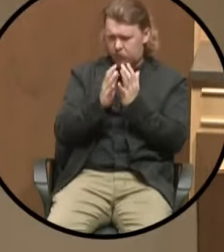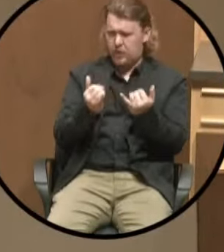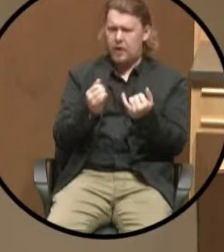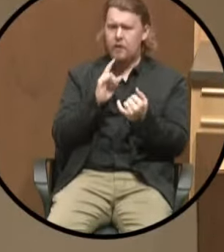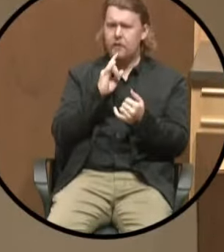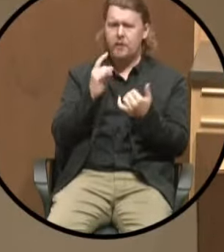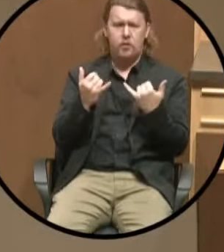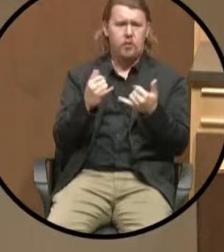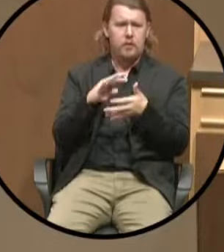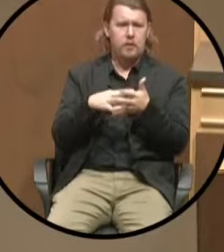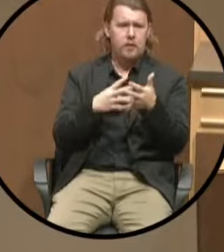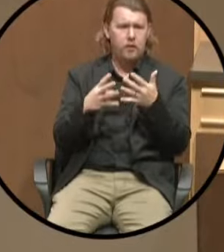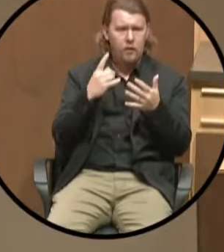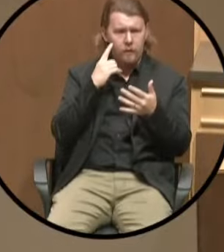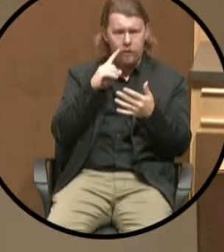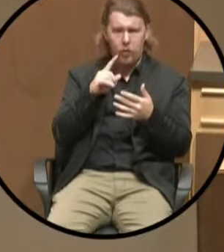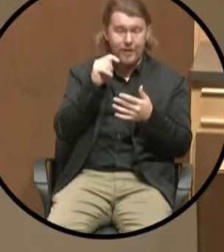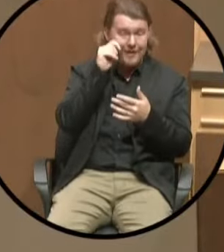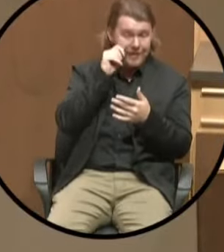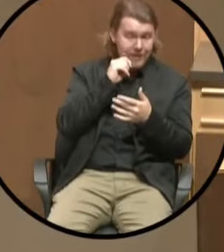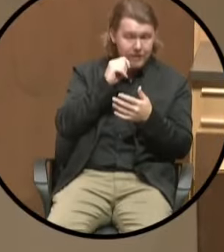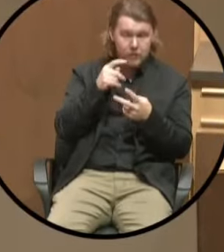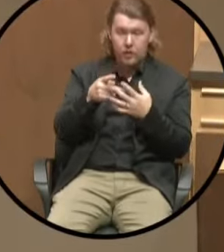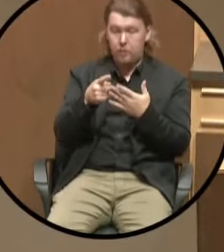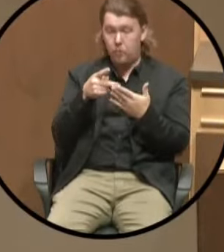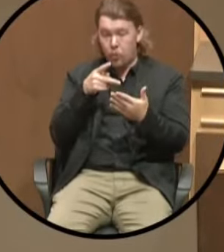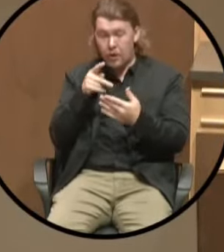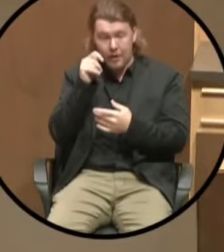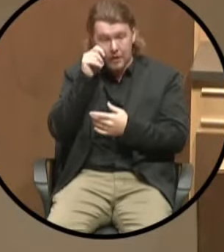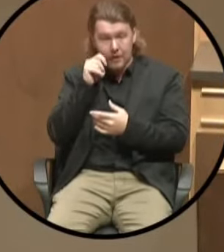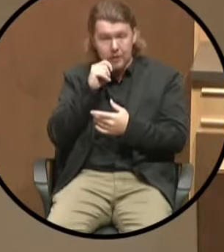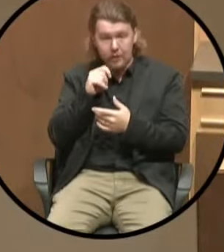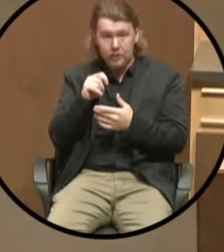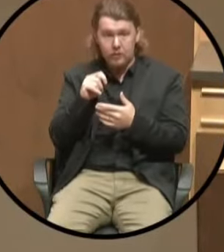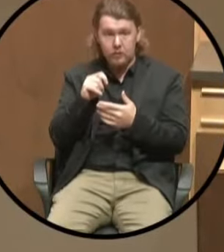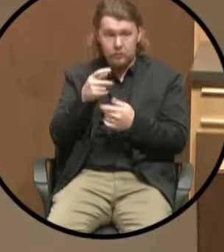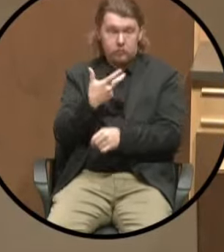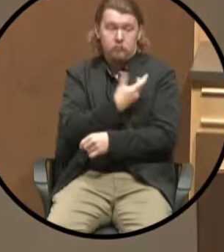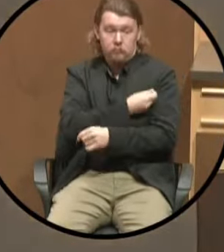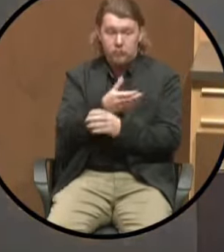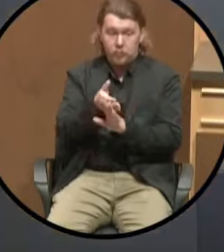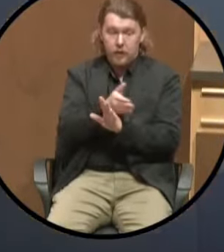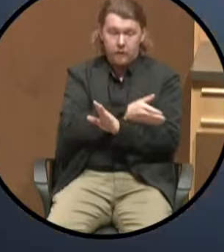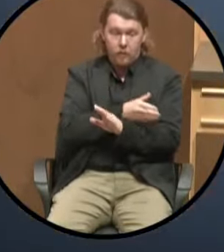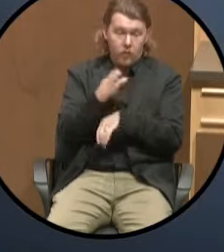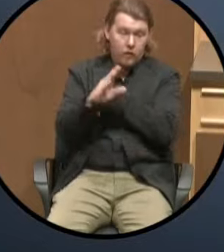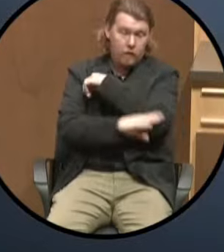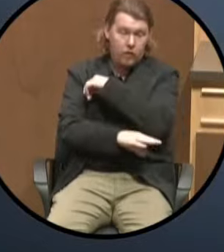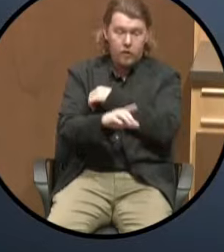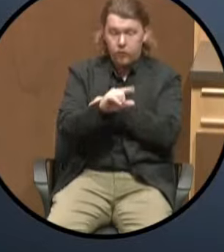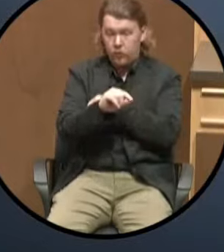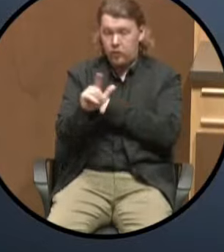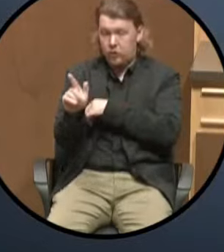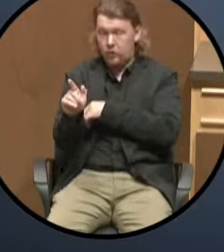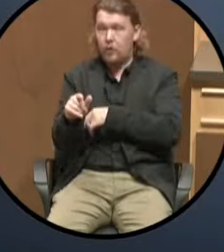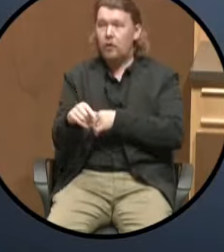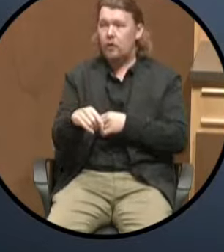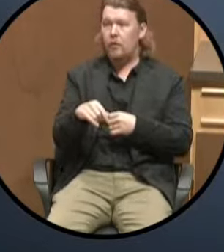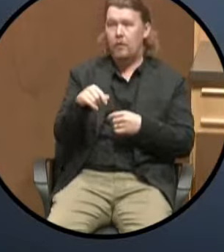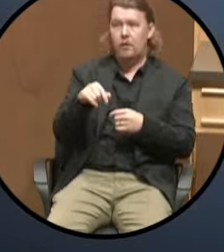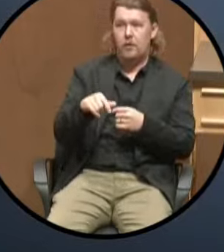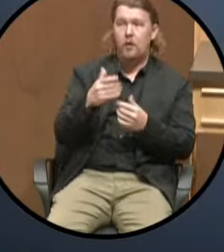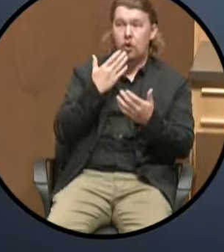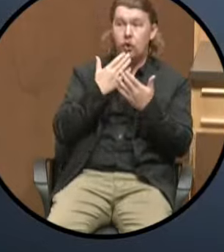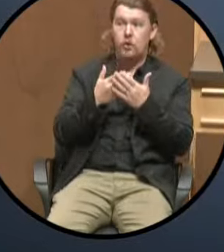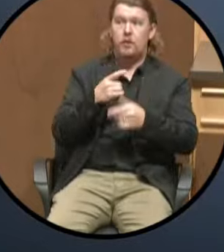for teens and preteens to get vaccinated before fall of 21? This is a real timely question